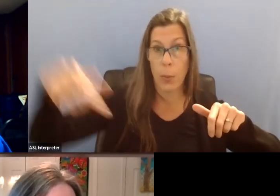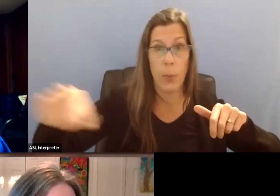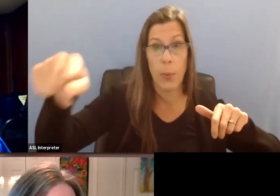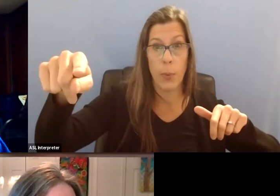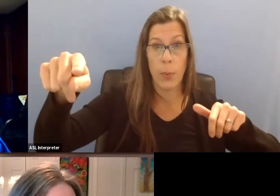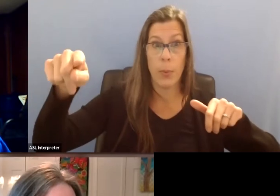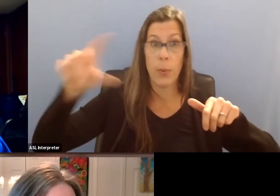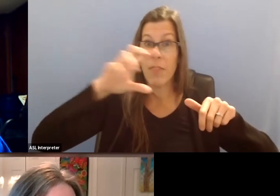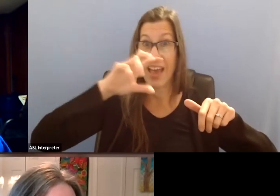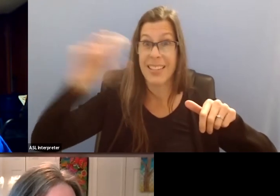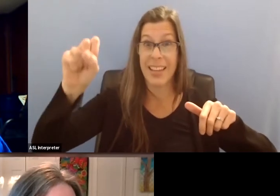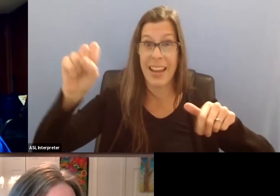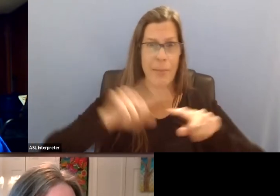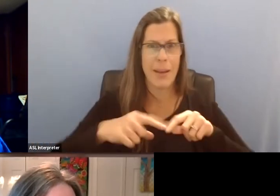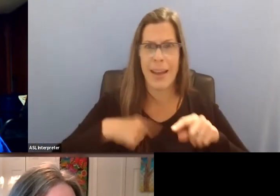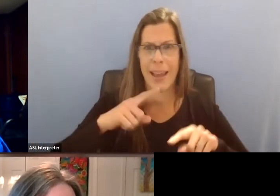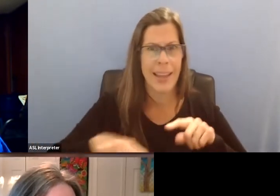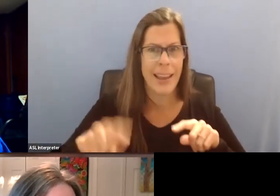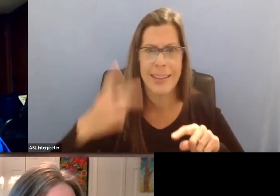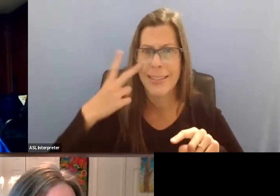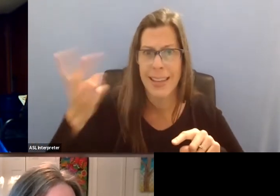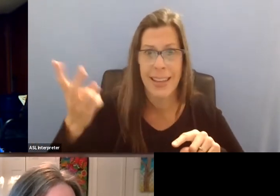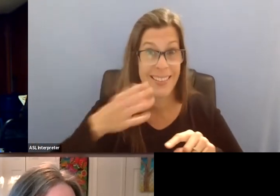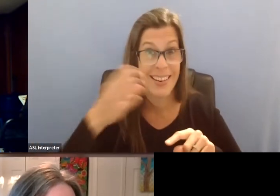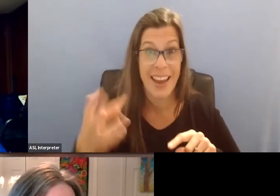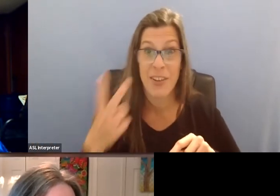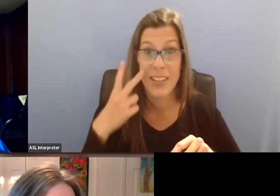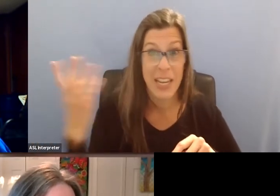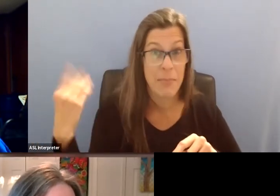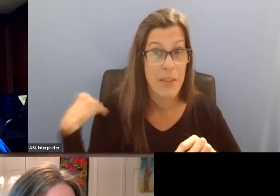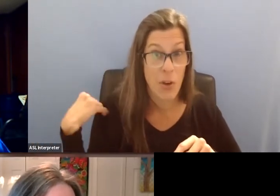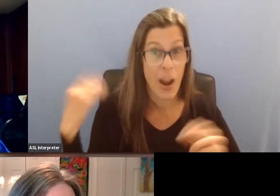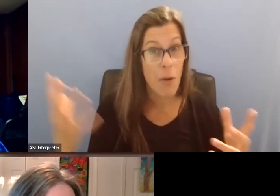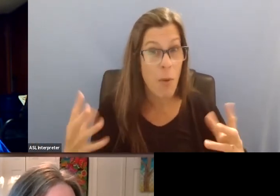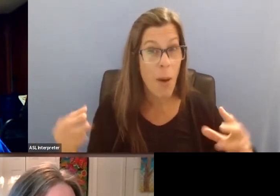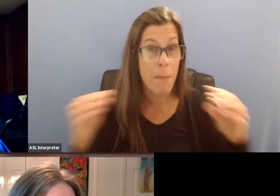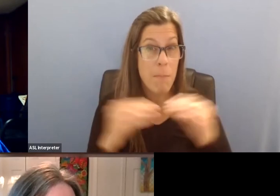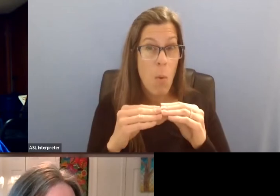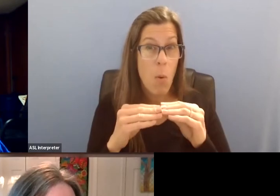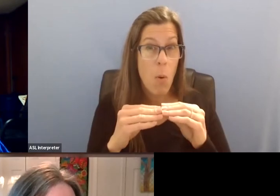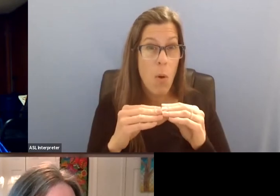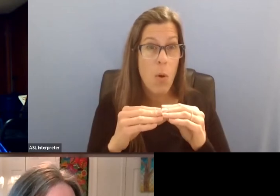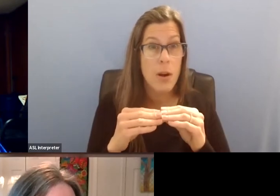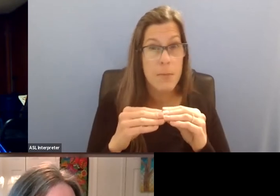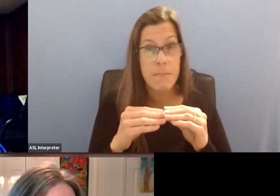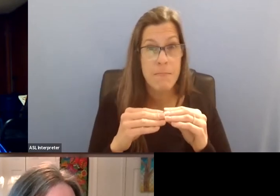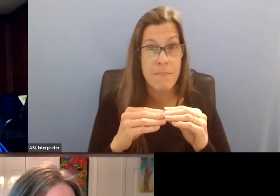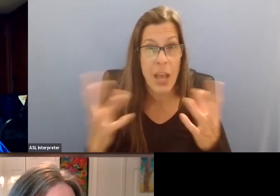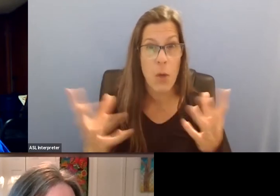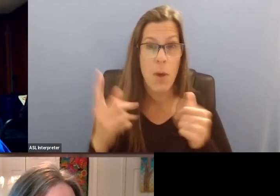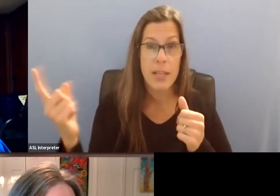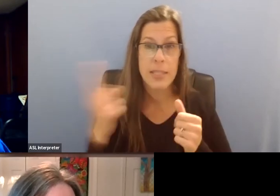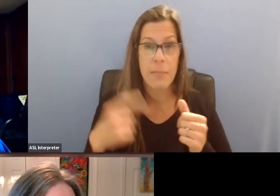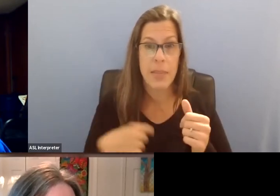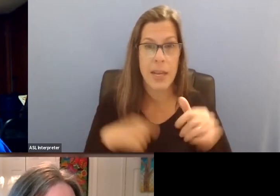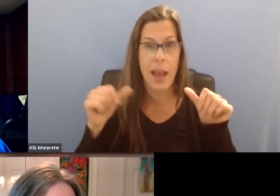by that. I'm very fascinated by it. But I want more than that. I need something that I can latch onto that I